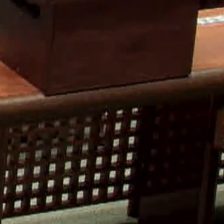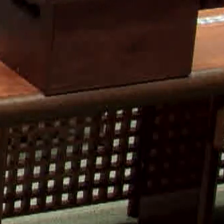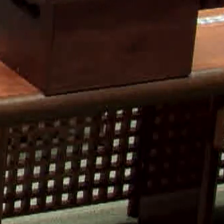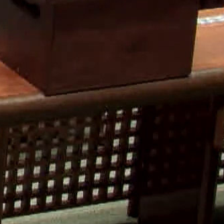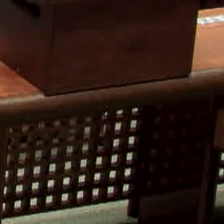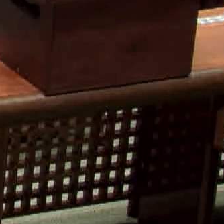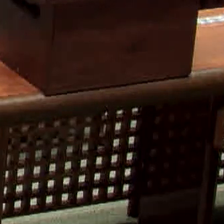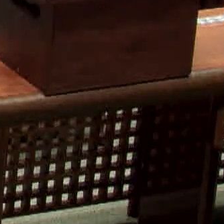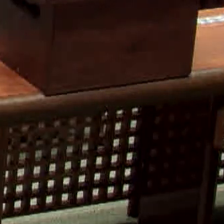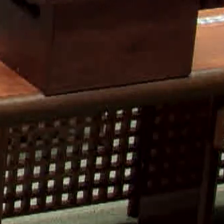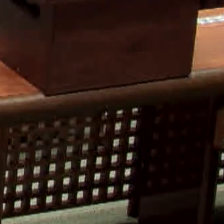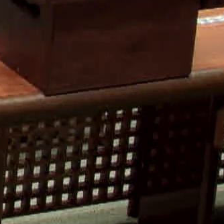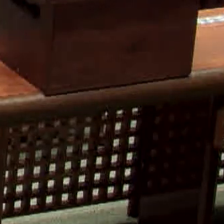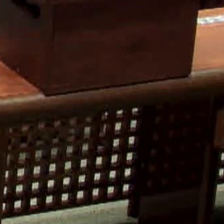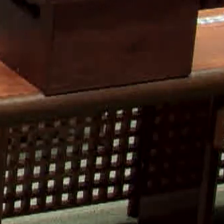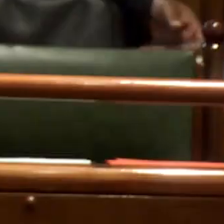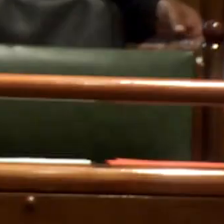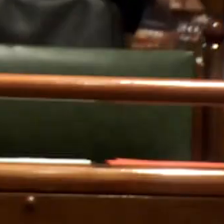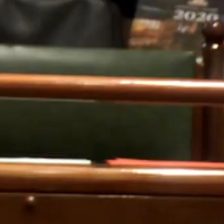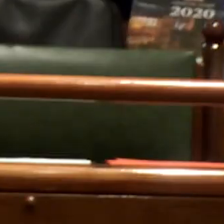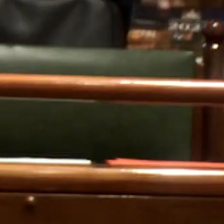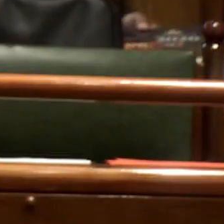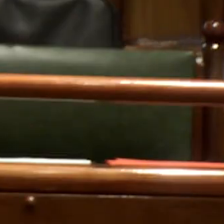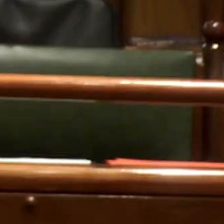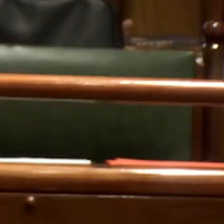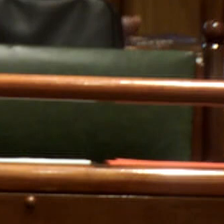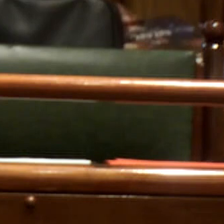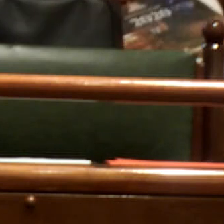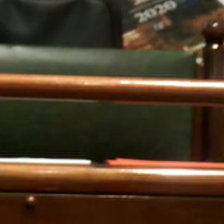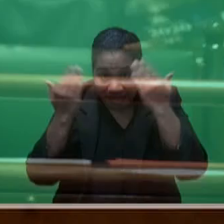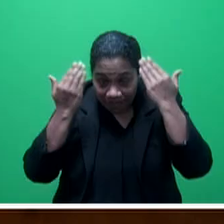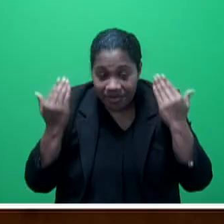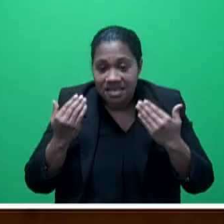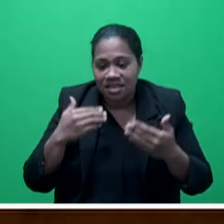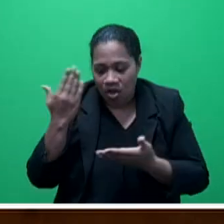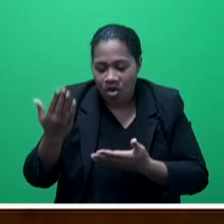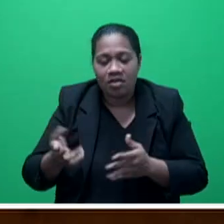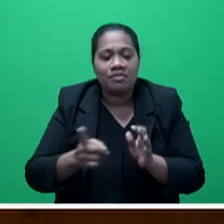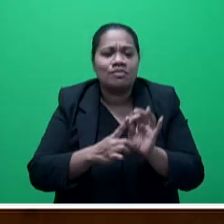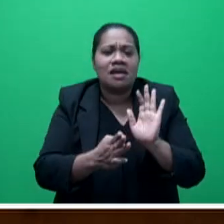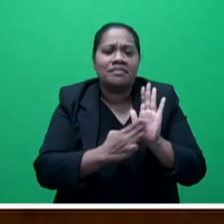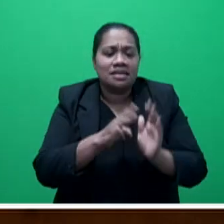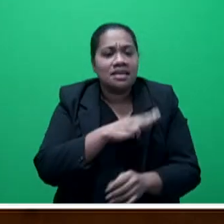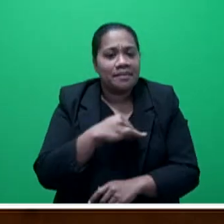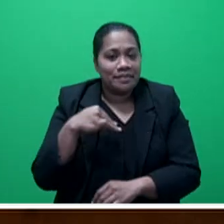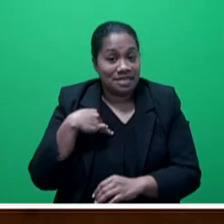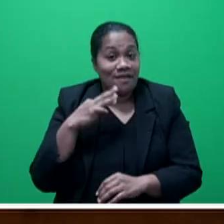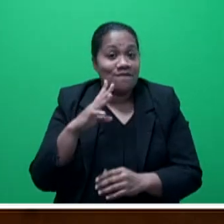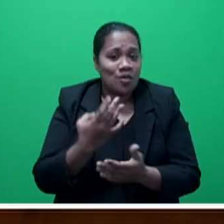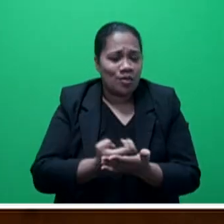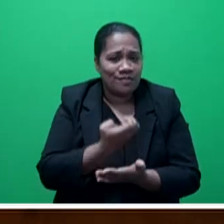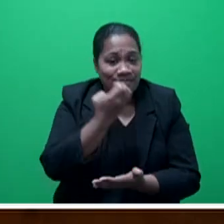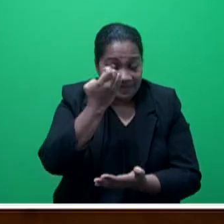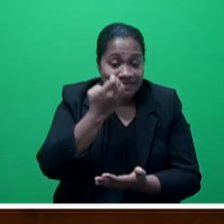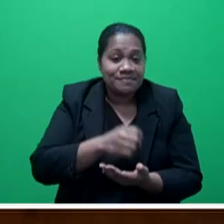Thank you, Honourable Speaker Seh. Honourable Speaker, Honourable Prime Minister, Honourable Minister for Economy,